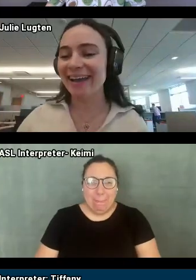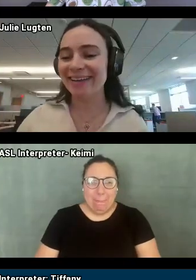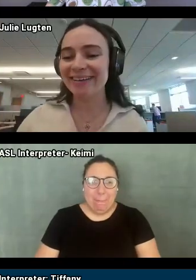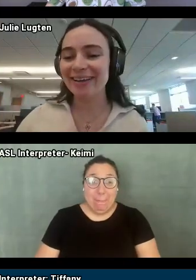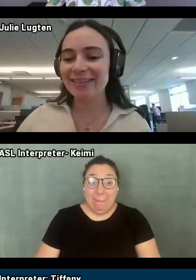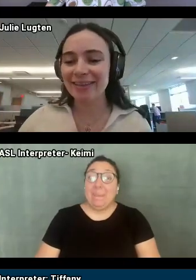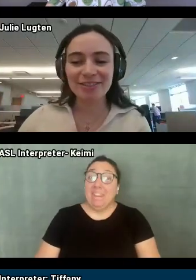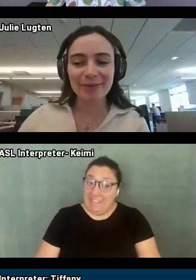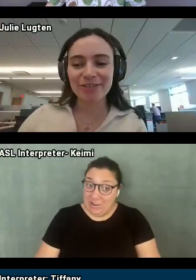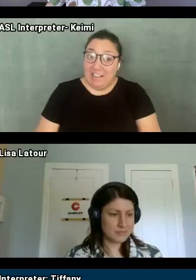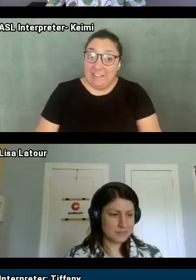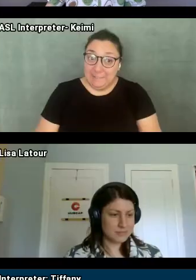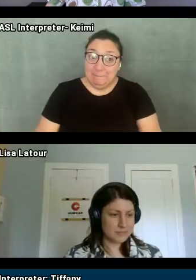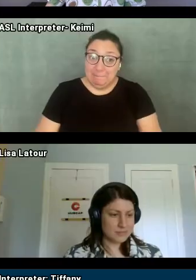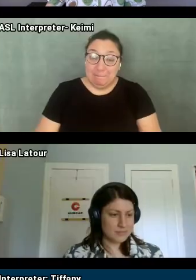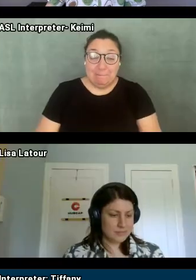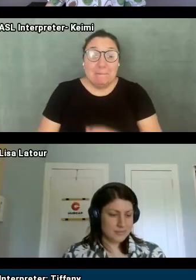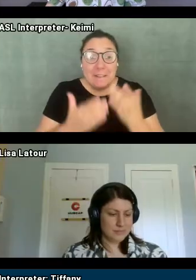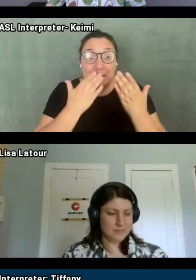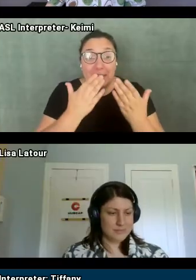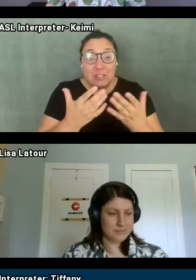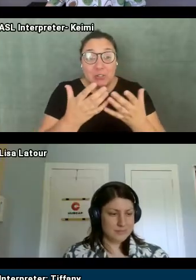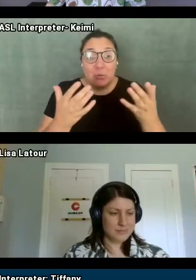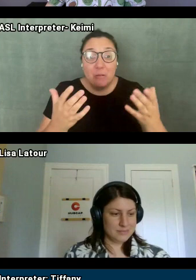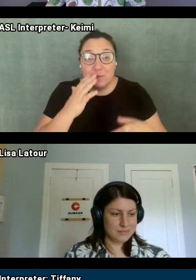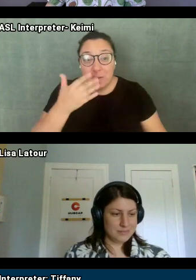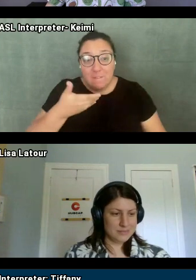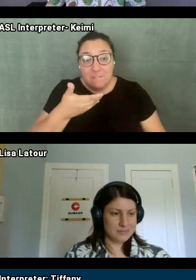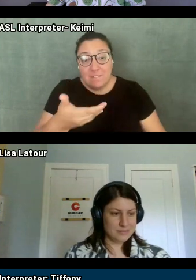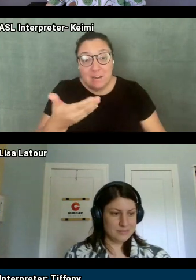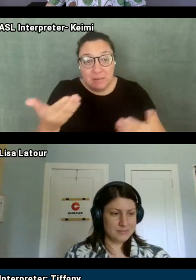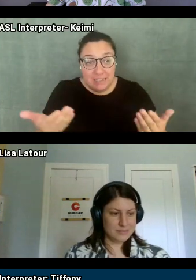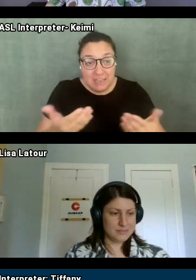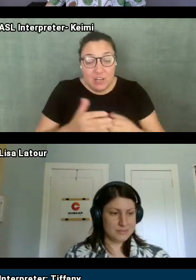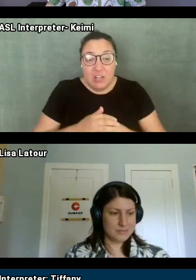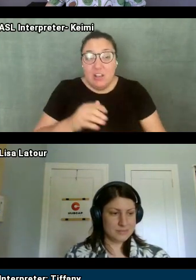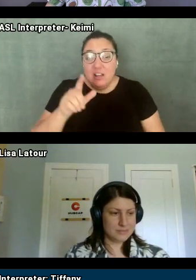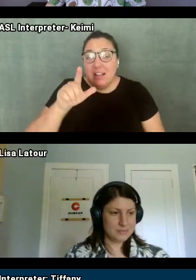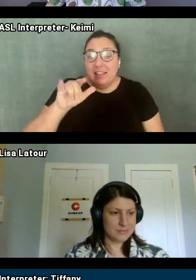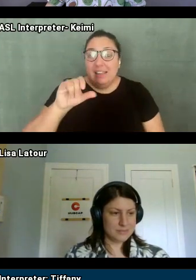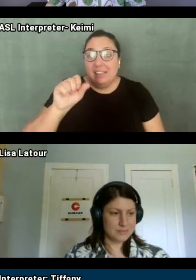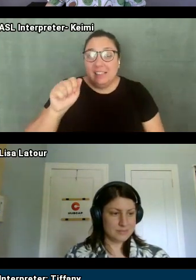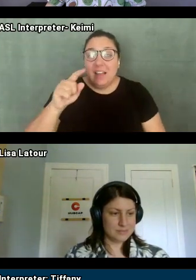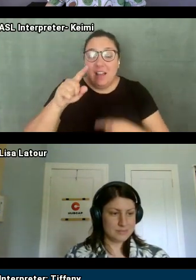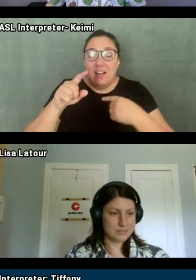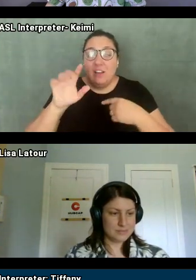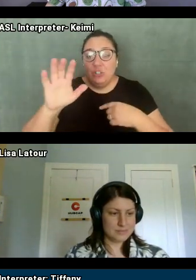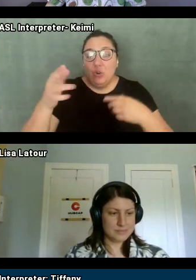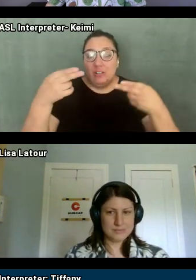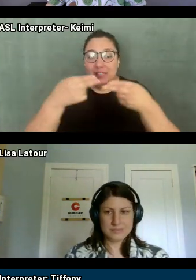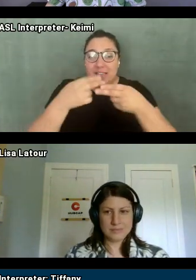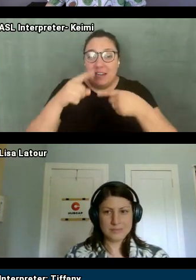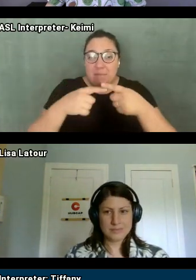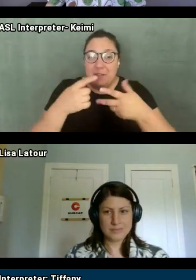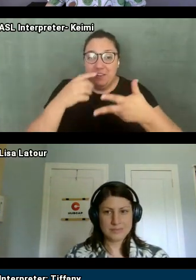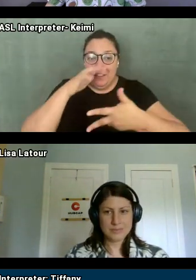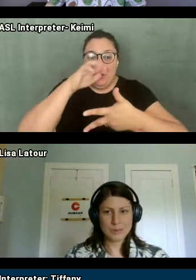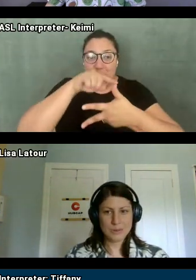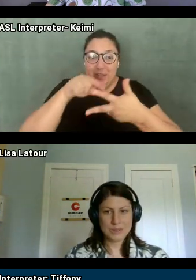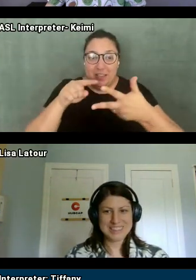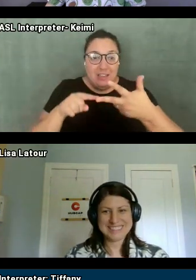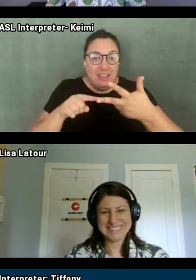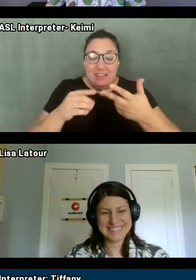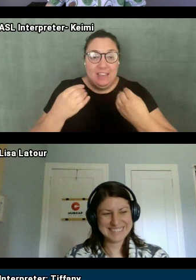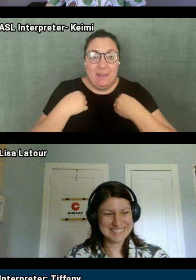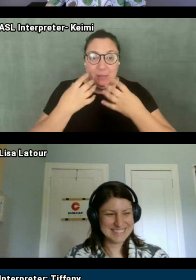All right. Thanks so much for having me here, everybody. Lisa, your slide about the top 3 considerations gave me so many